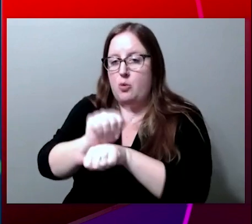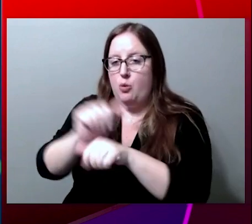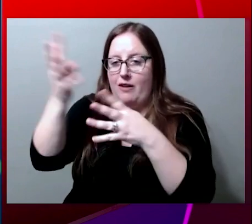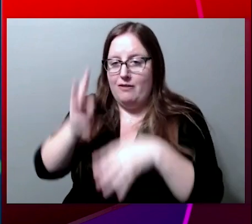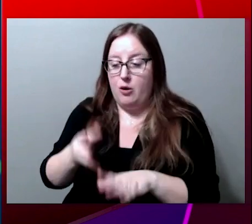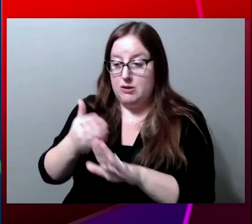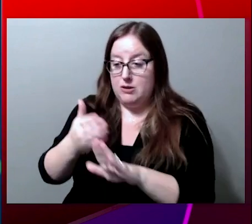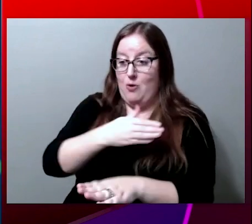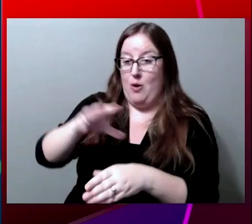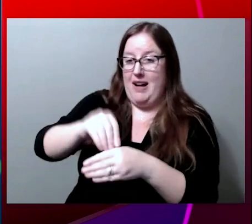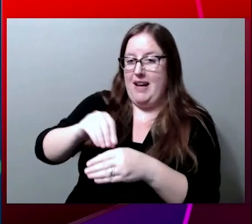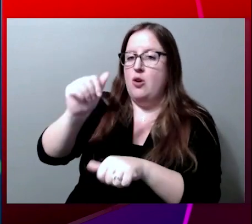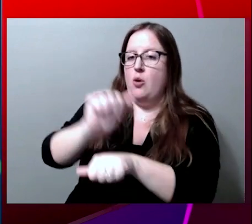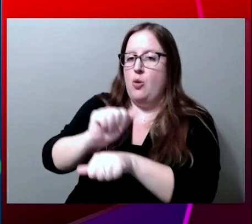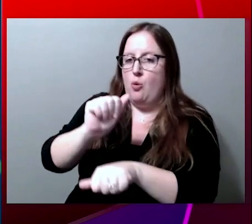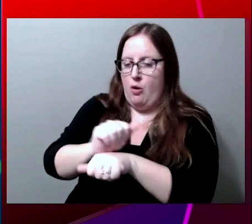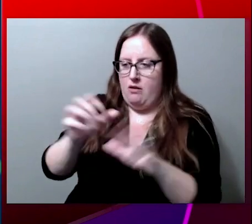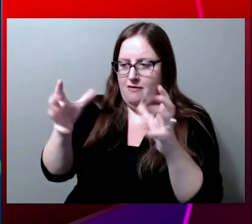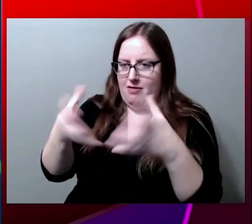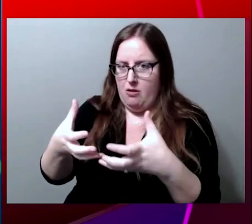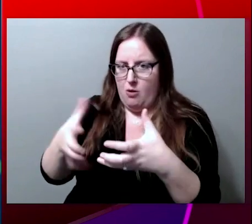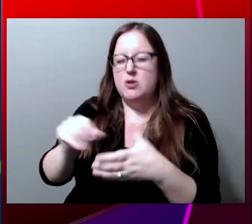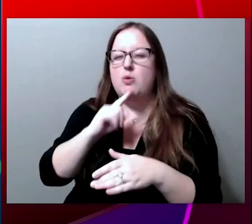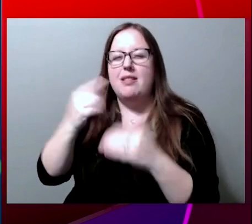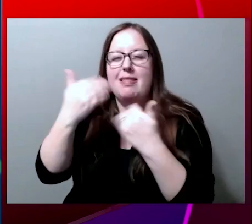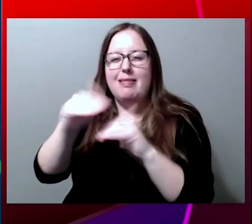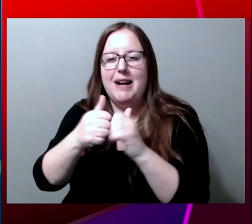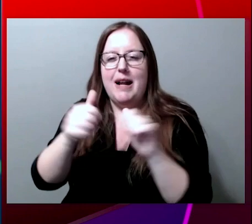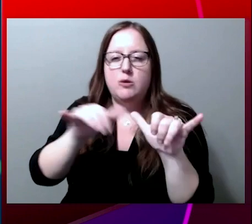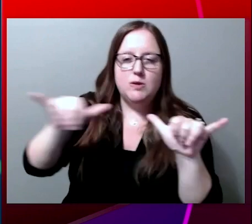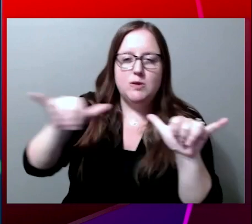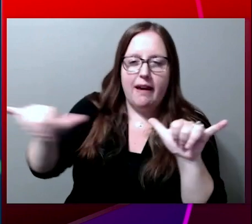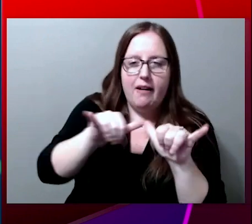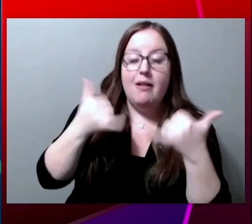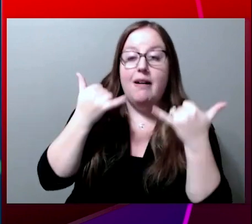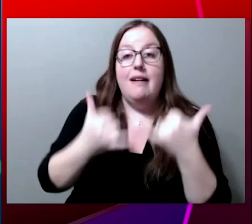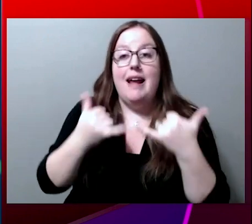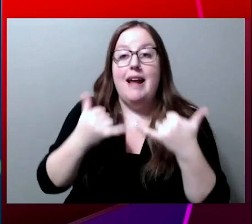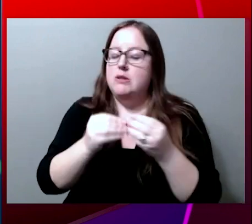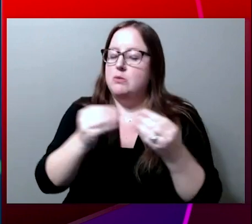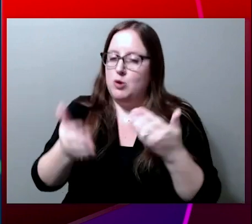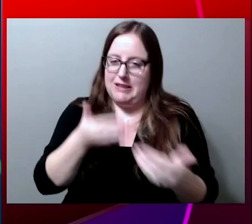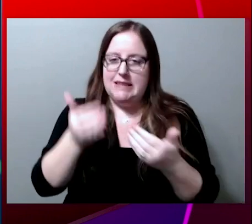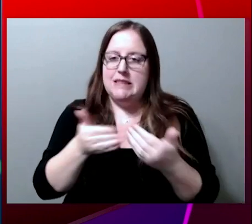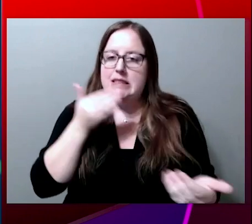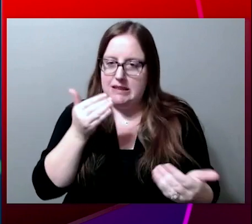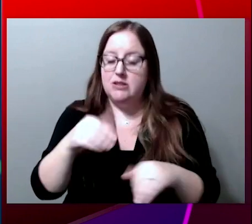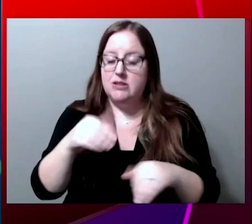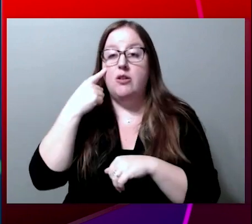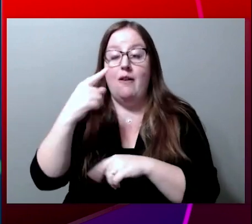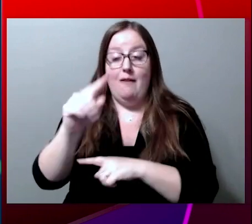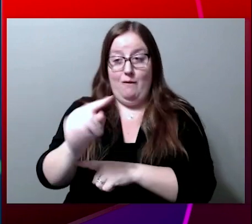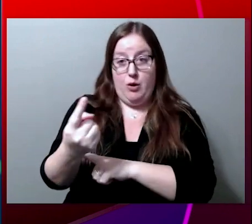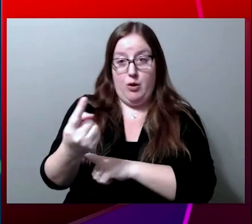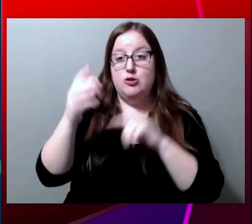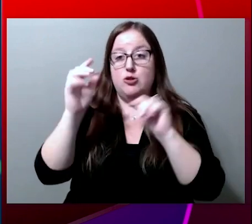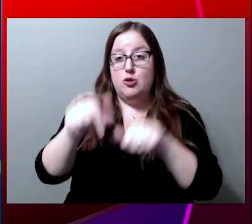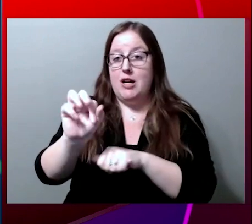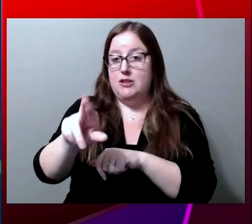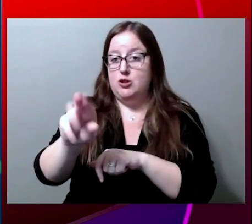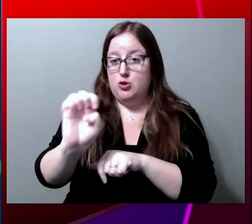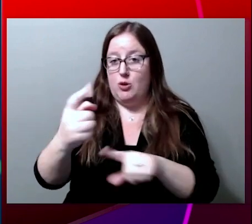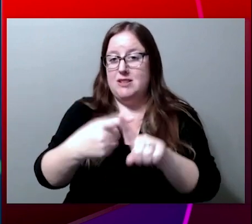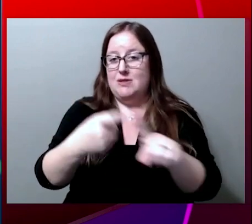within one workflow execution, so it was kind of limited in how it could scale. Now we've made this a lot easier. For first, you can source those items from